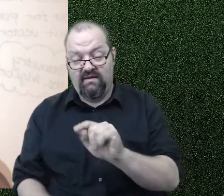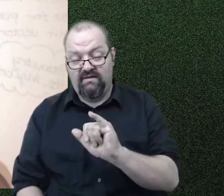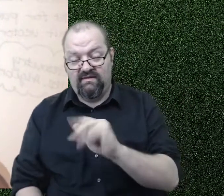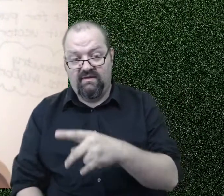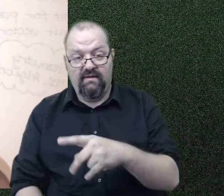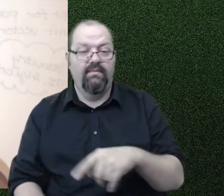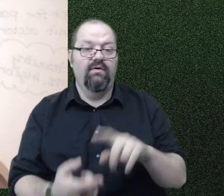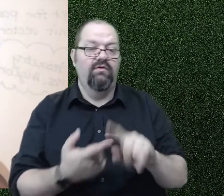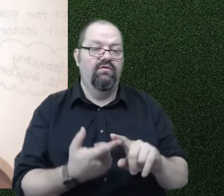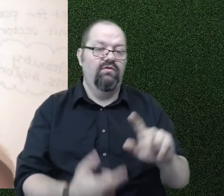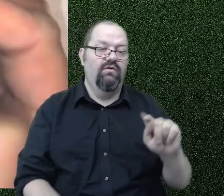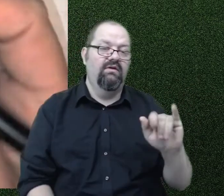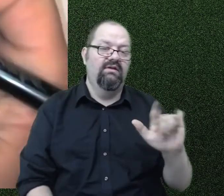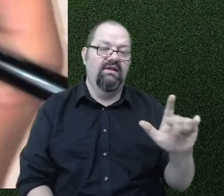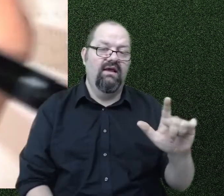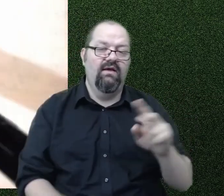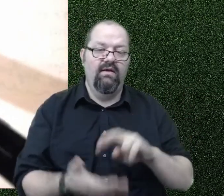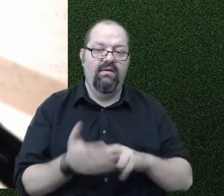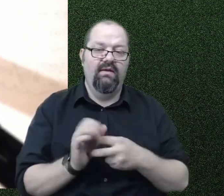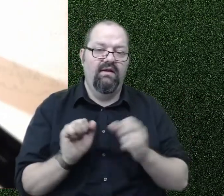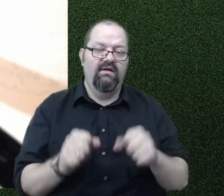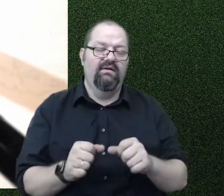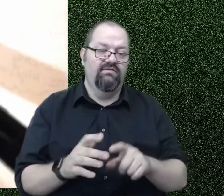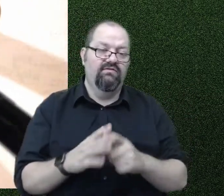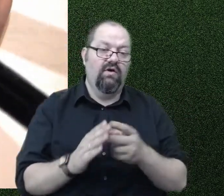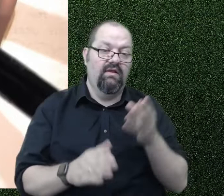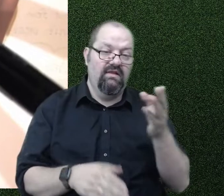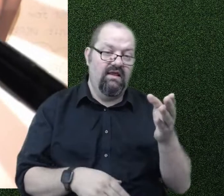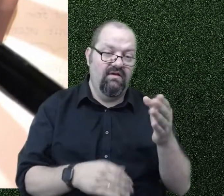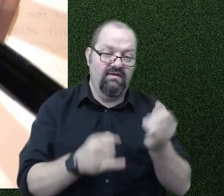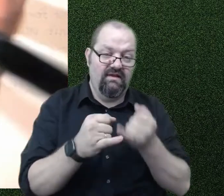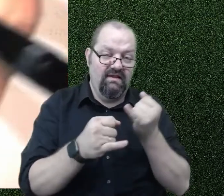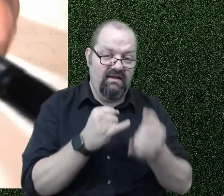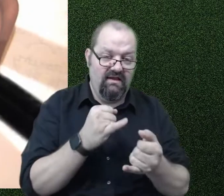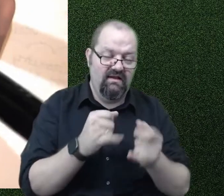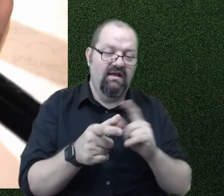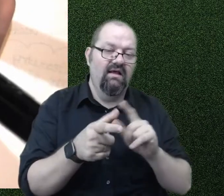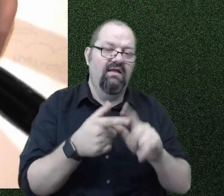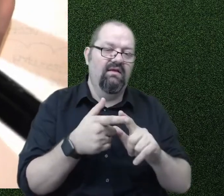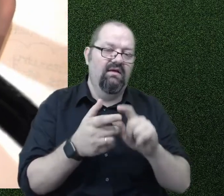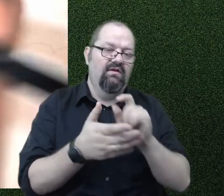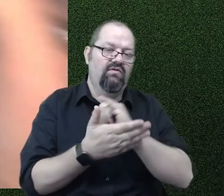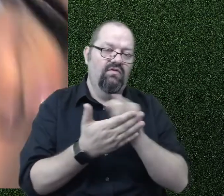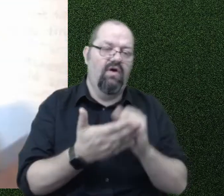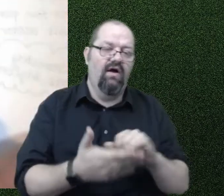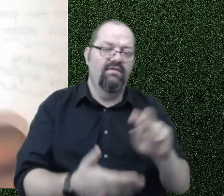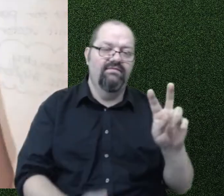start here and I would draw the vector v. Maybe this is my vector v.